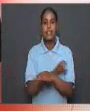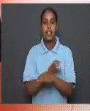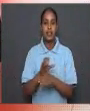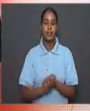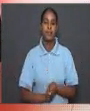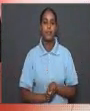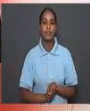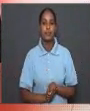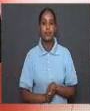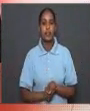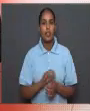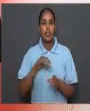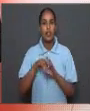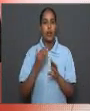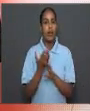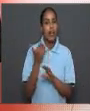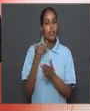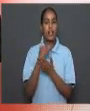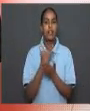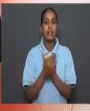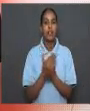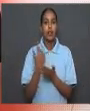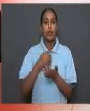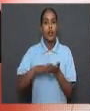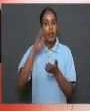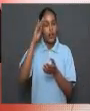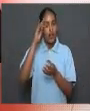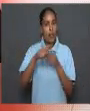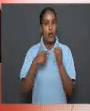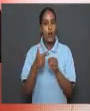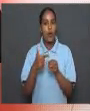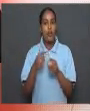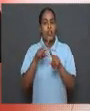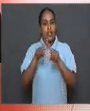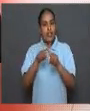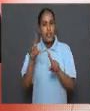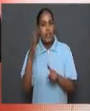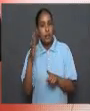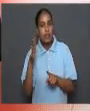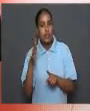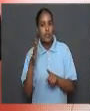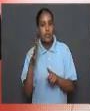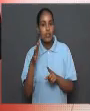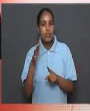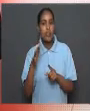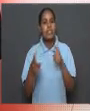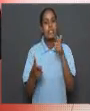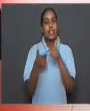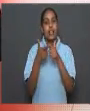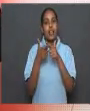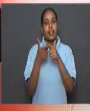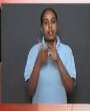cells. In our last lesson, we learned about different types of